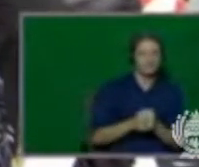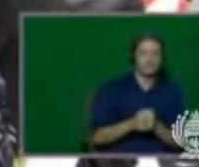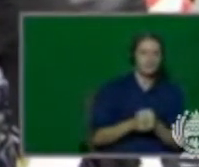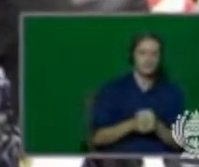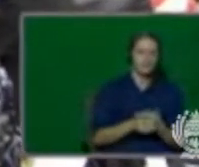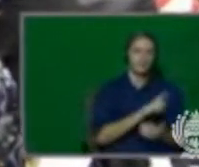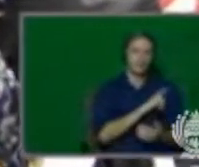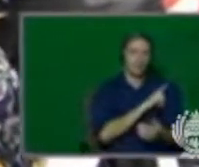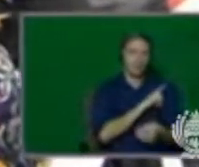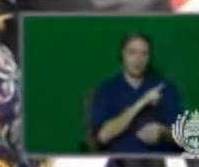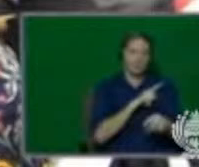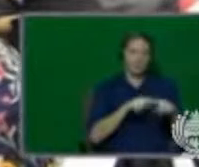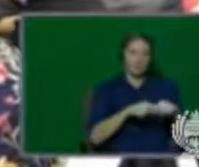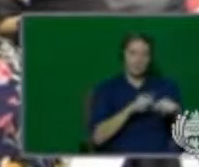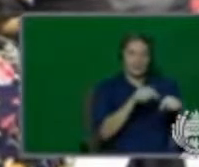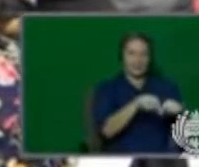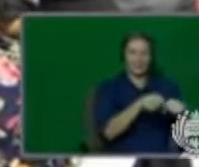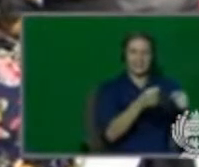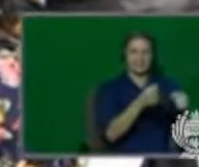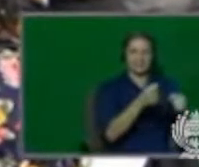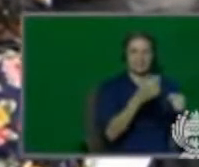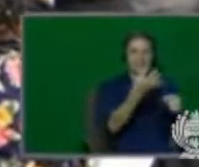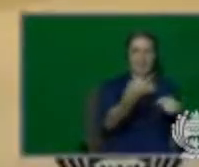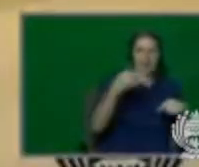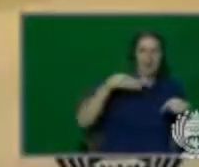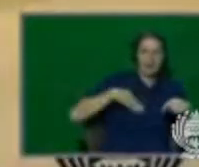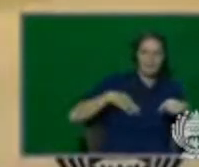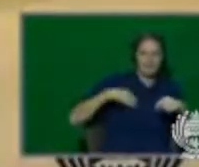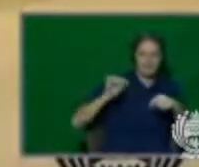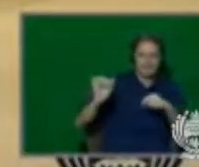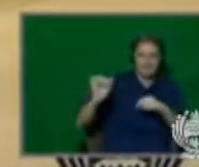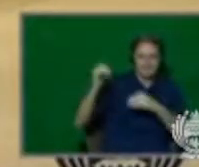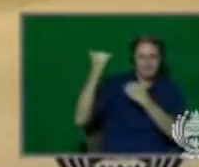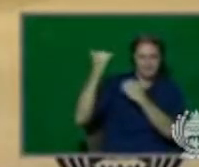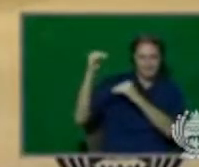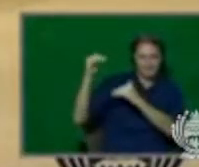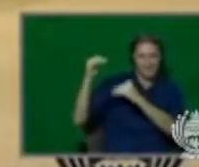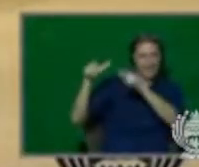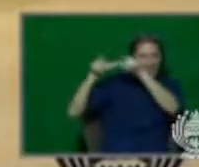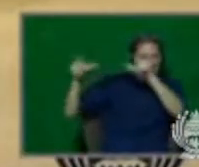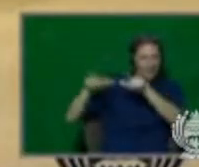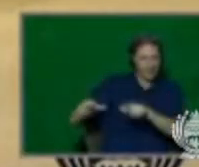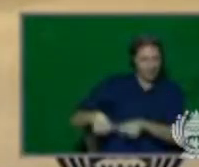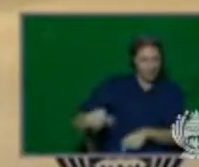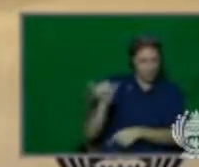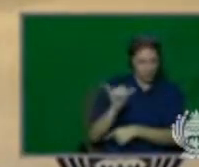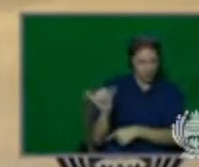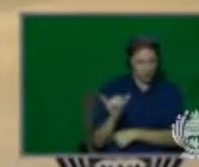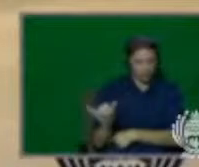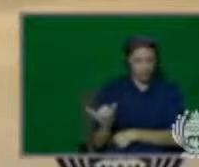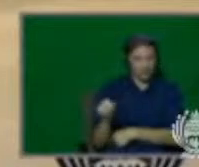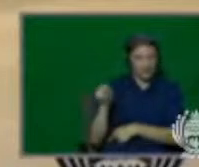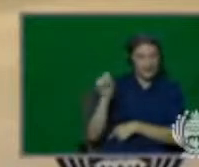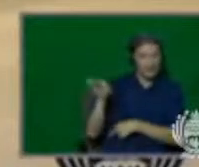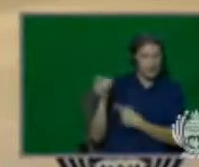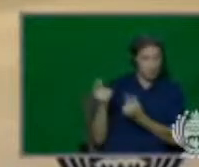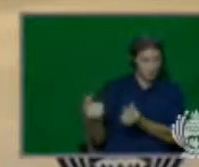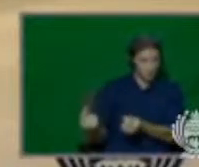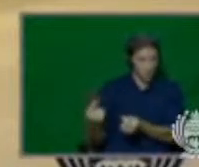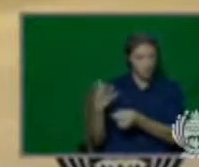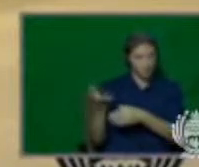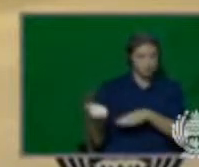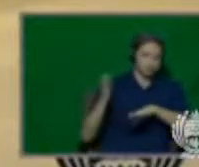and medical tax credits. These measures will raise 28 billion in additional revenue